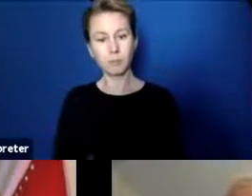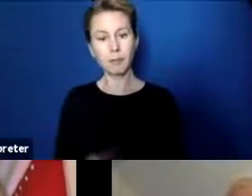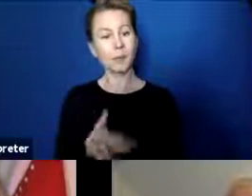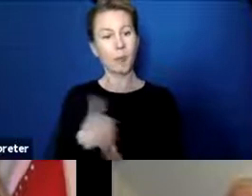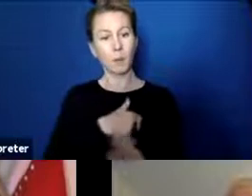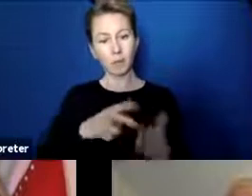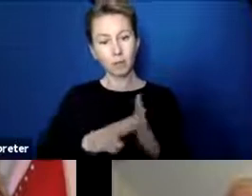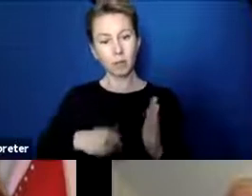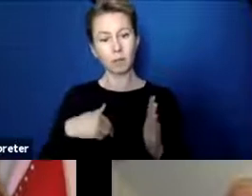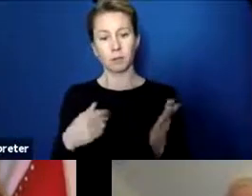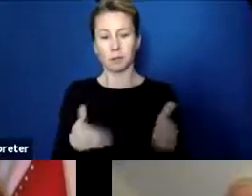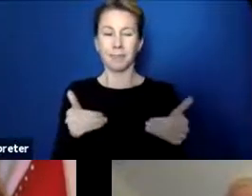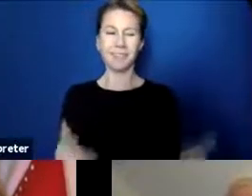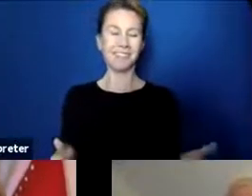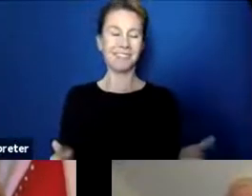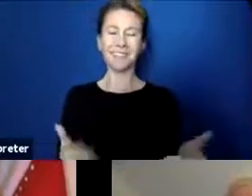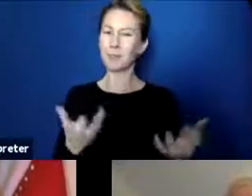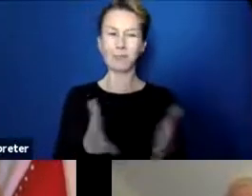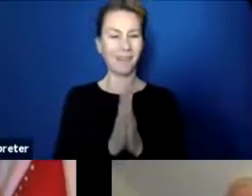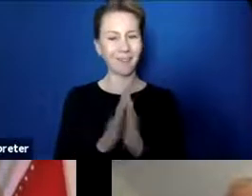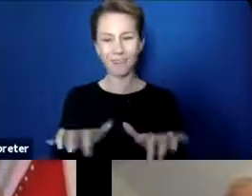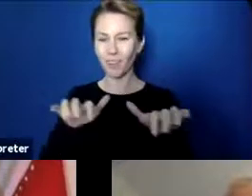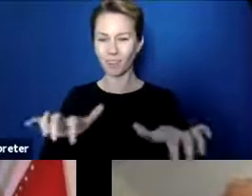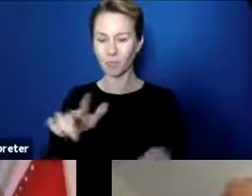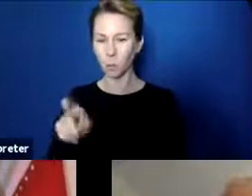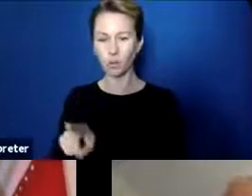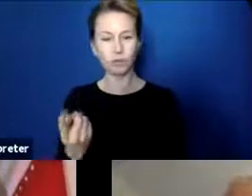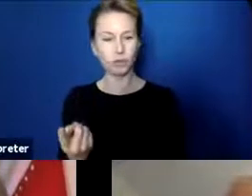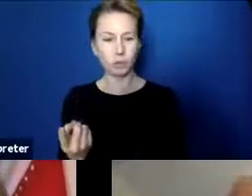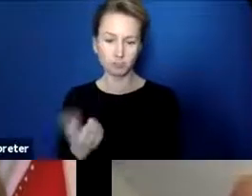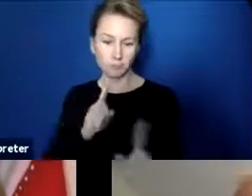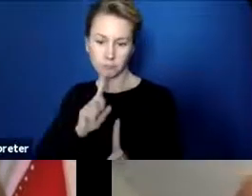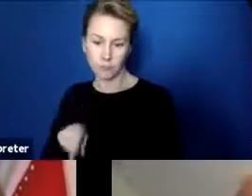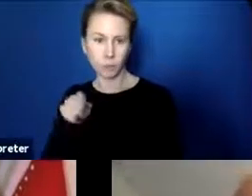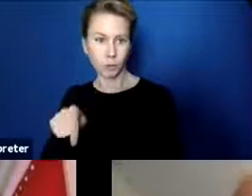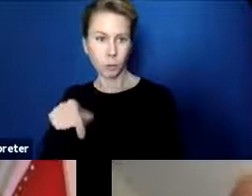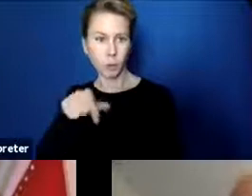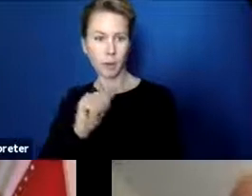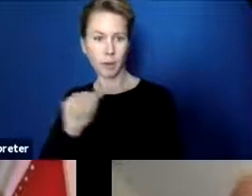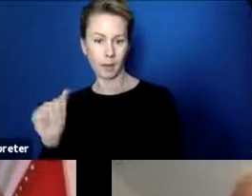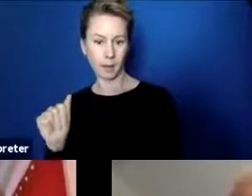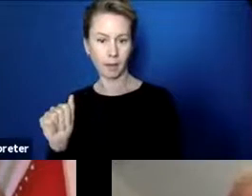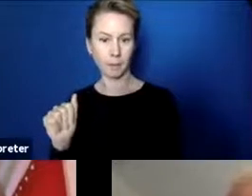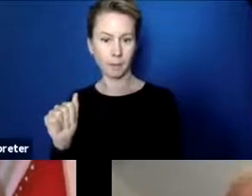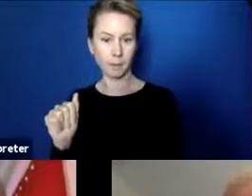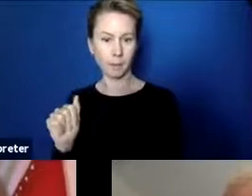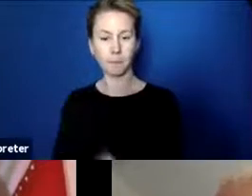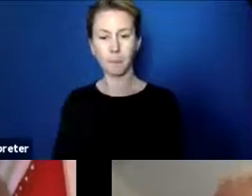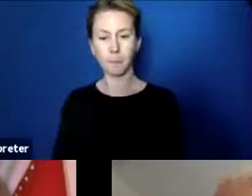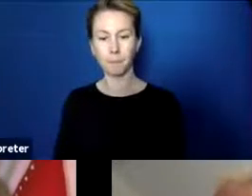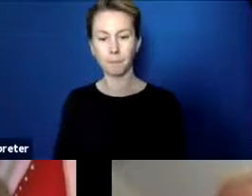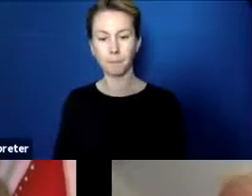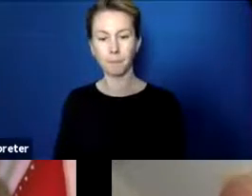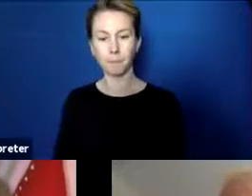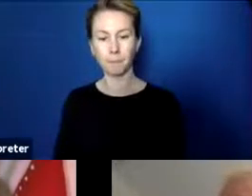help. As Tammy pointed out, at first the panelists will be answering my questions, and then we'll open it up to you all. We'll have about 8